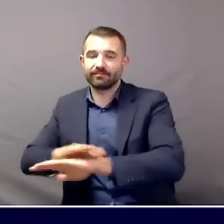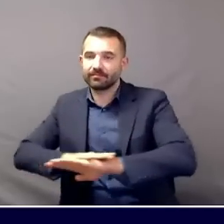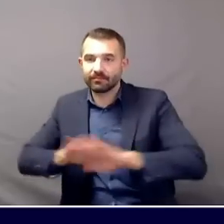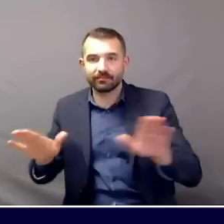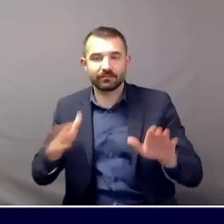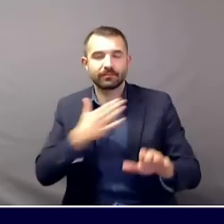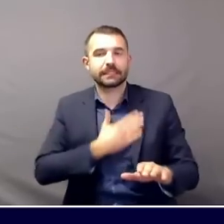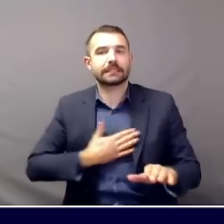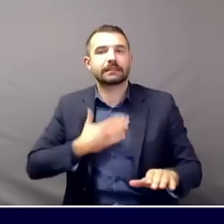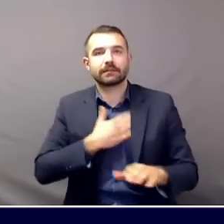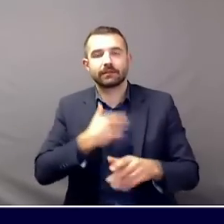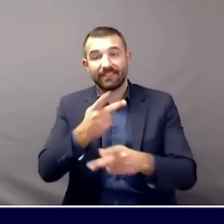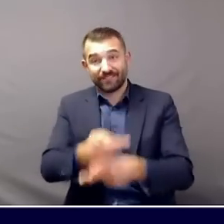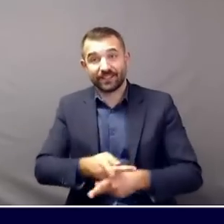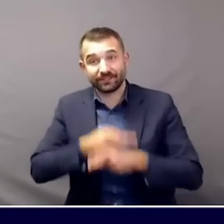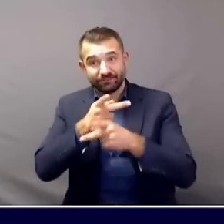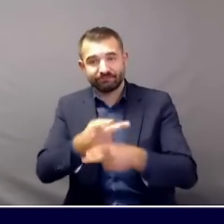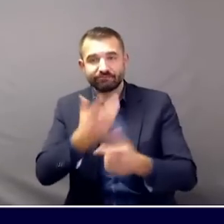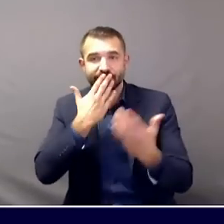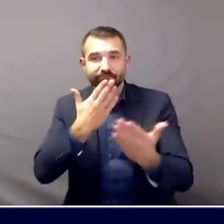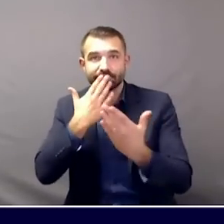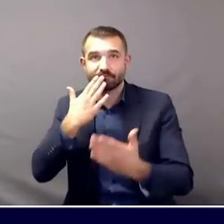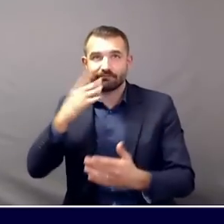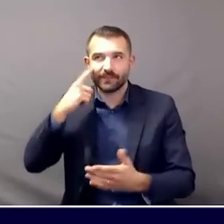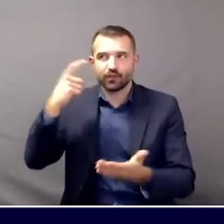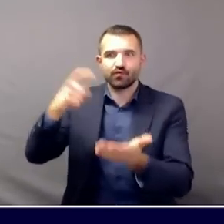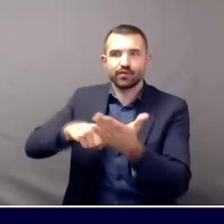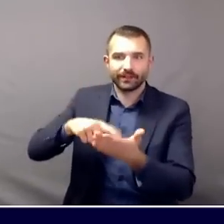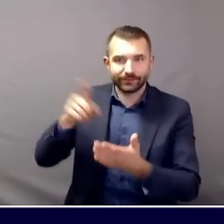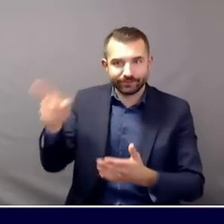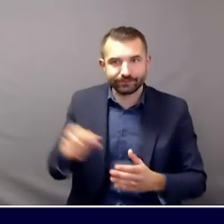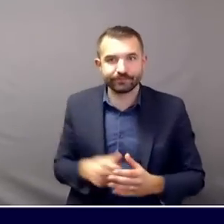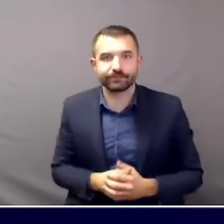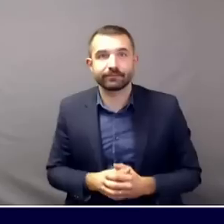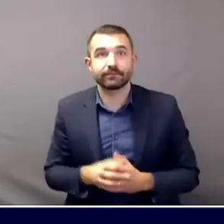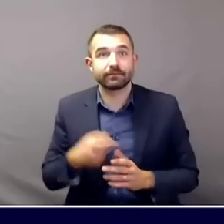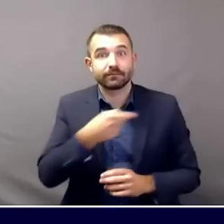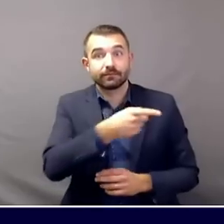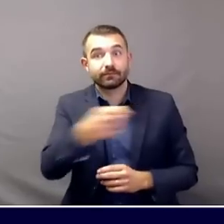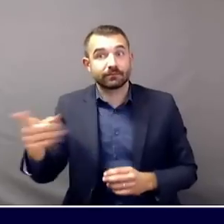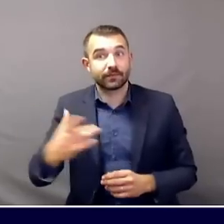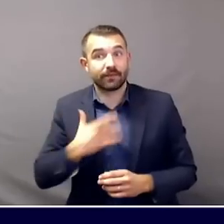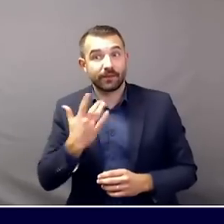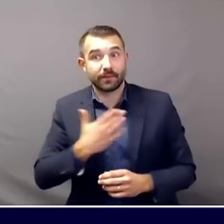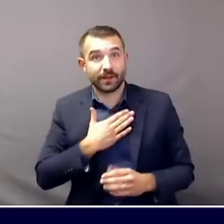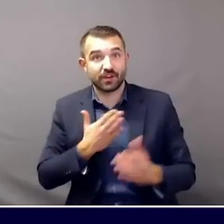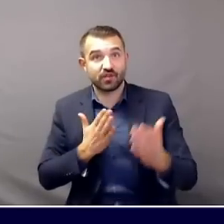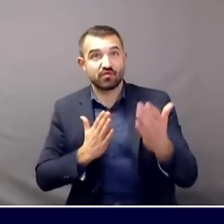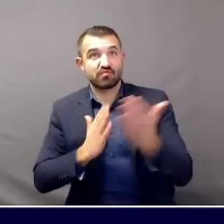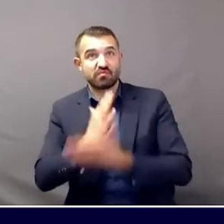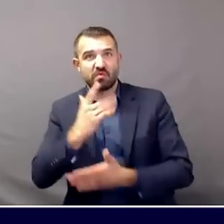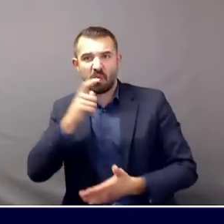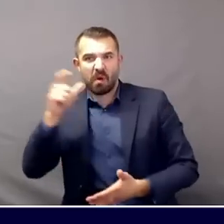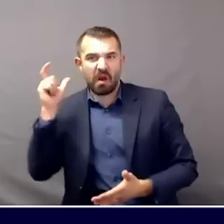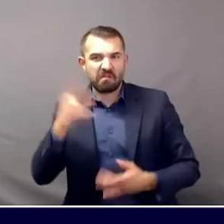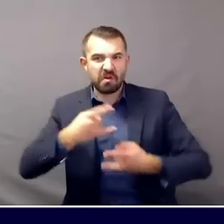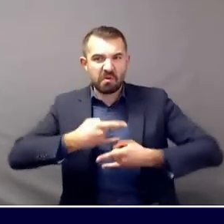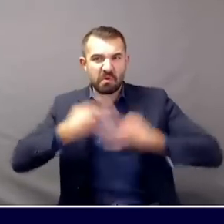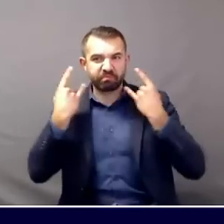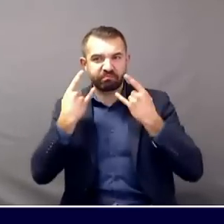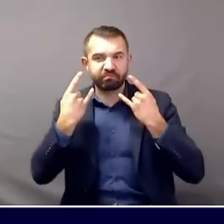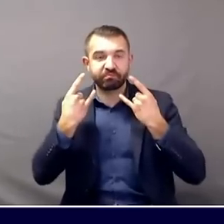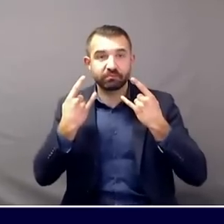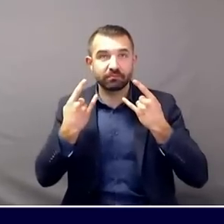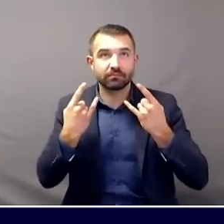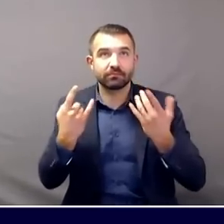that they have an absolute God-given right not to wear a mask, I will quote one of my Republican colleagues, the